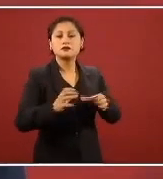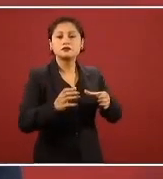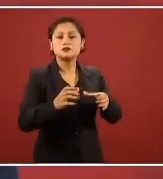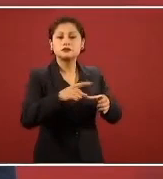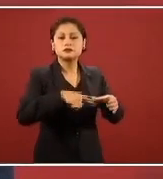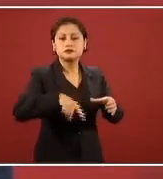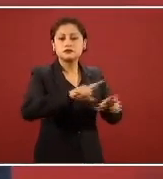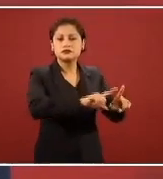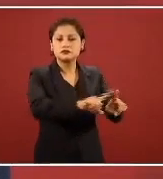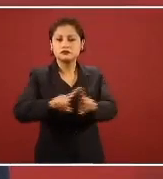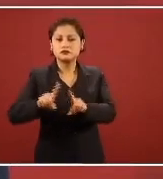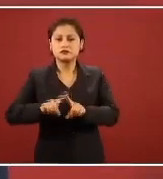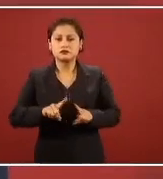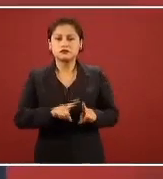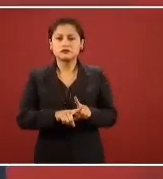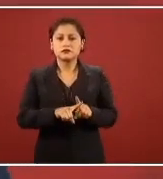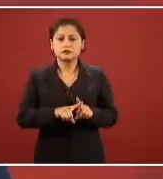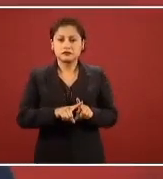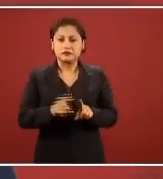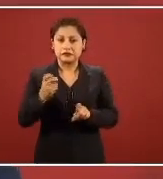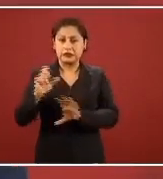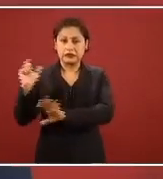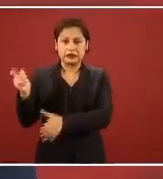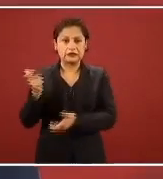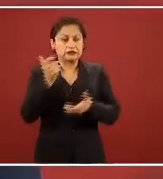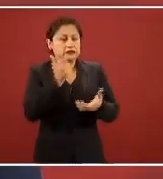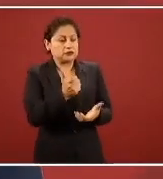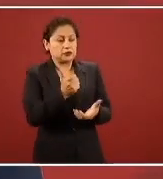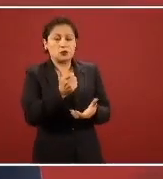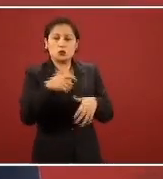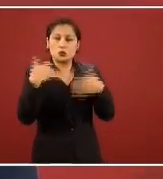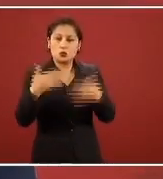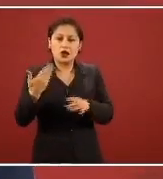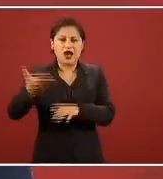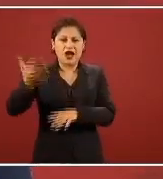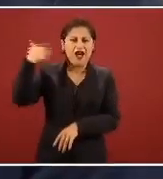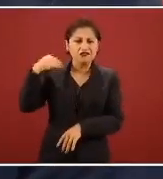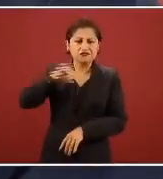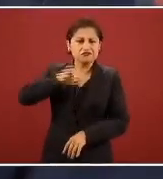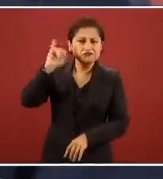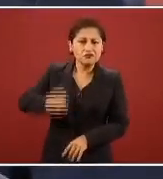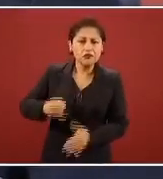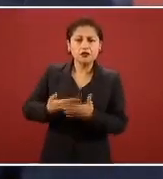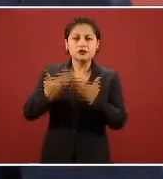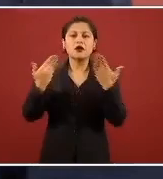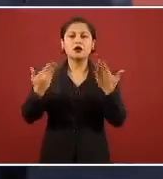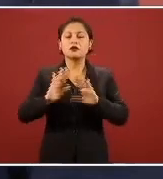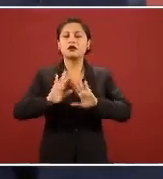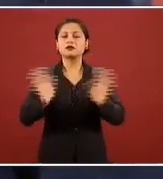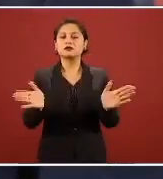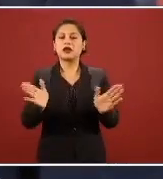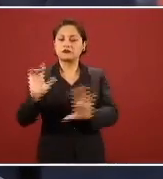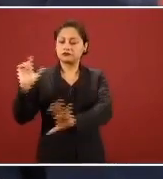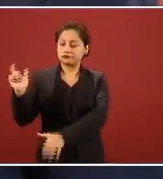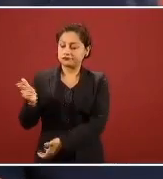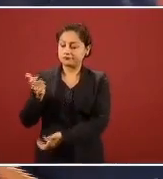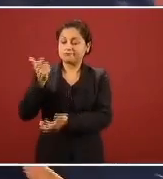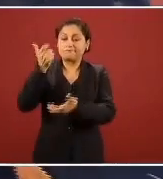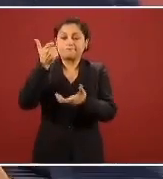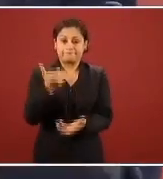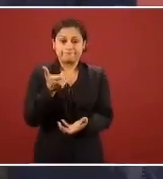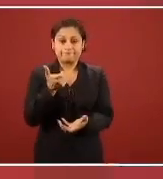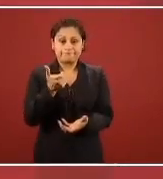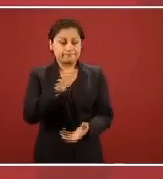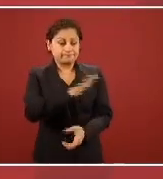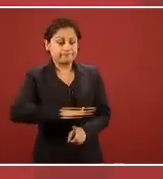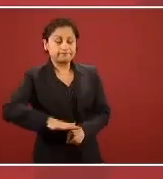people, son únicas en la historia. The only ones in history, in volume, of